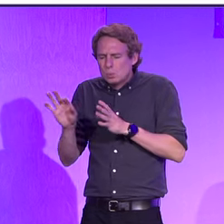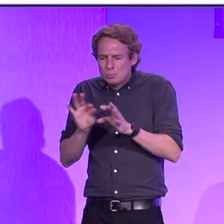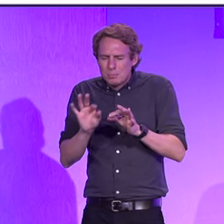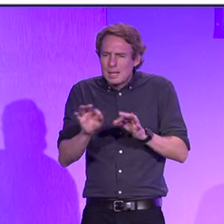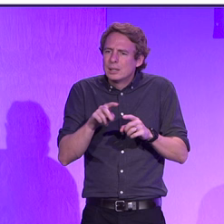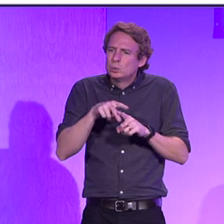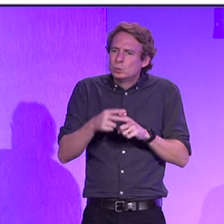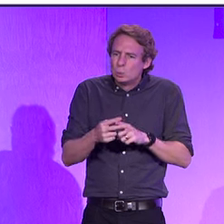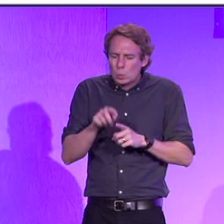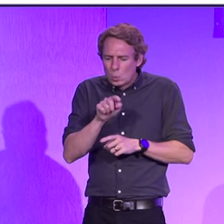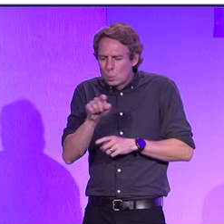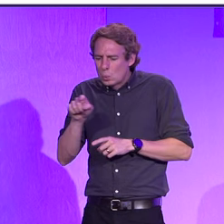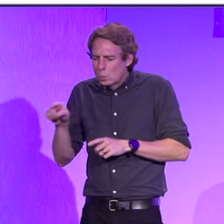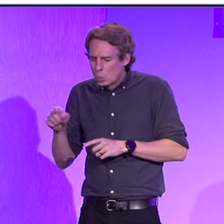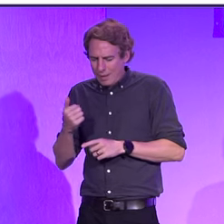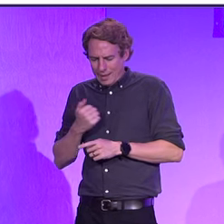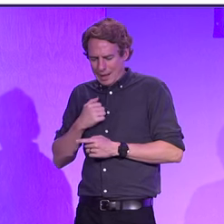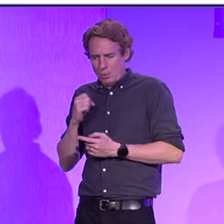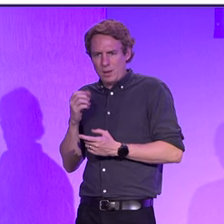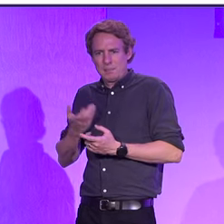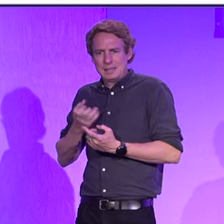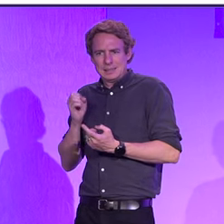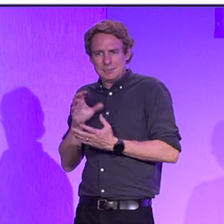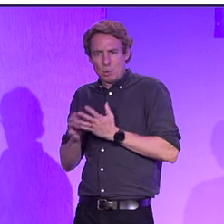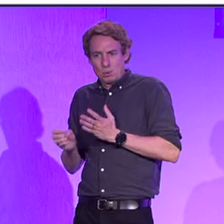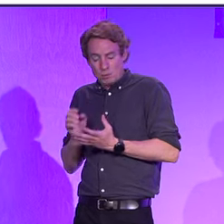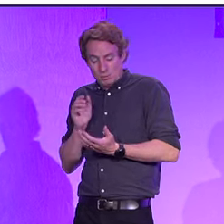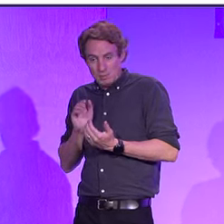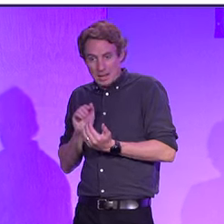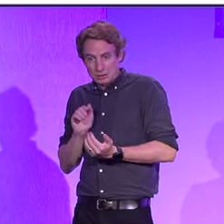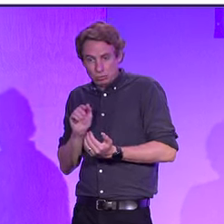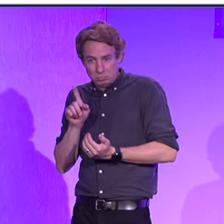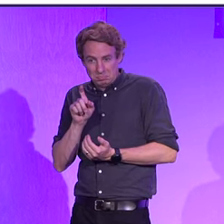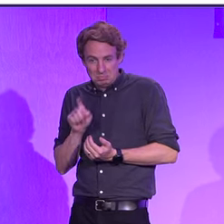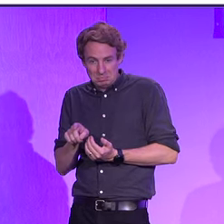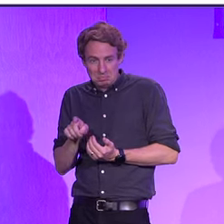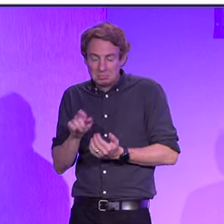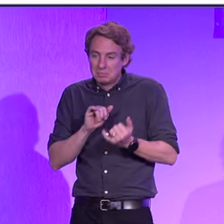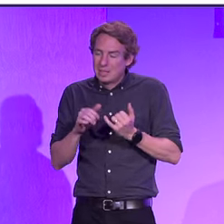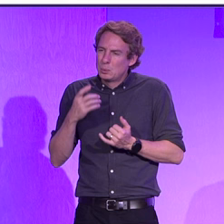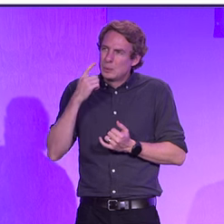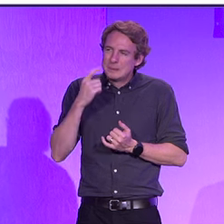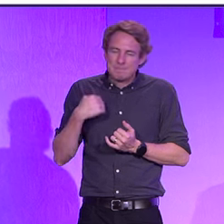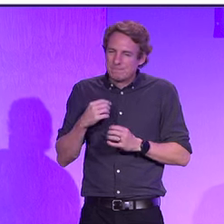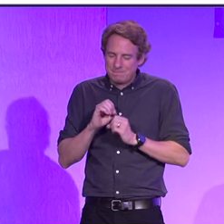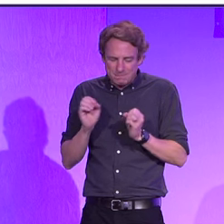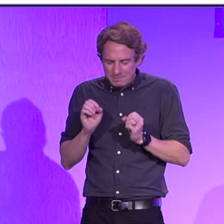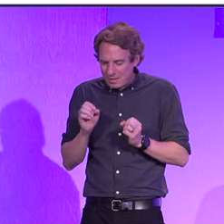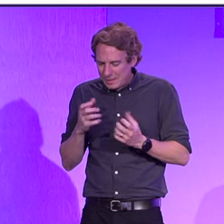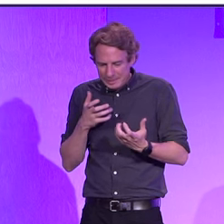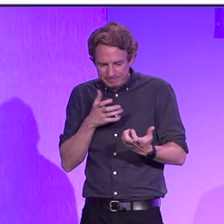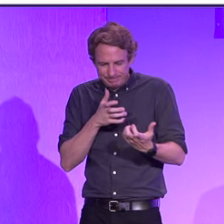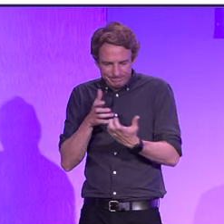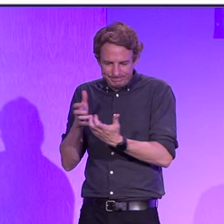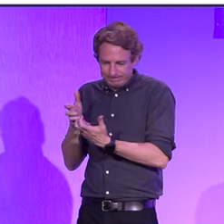tool fit into your core business model? And if not, then why do you want to, like, do you want to homegrow something, or is